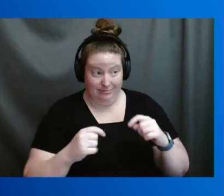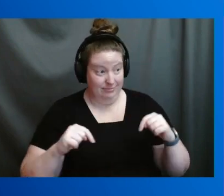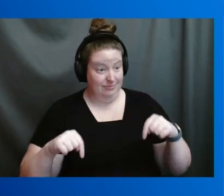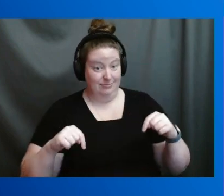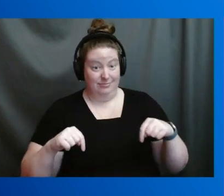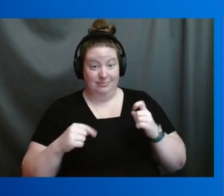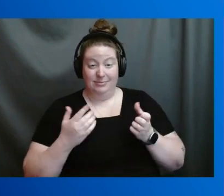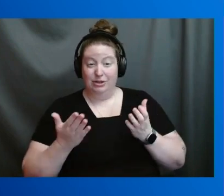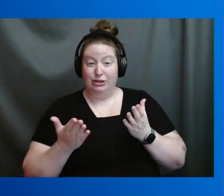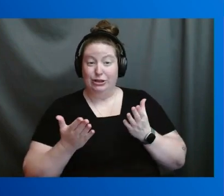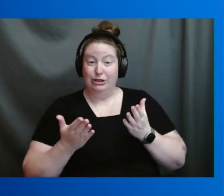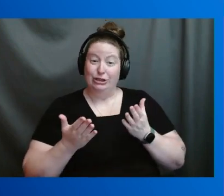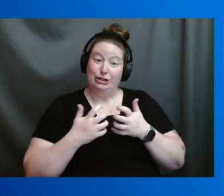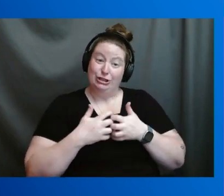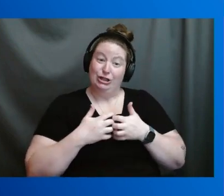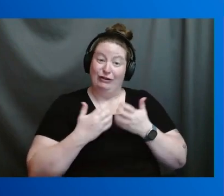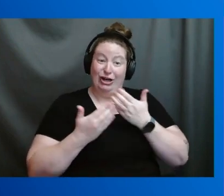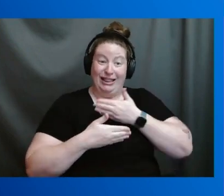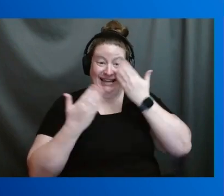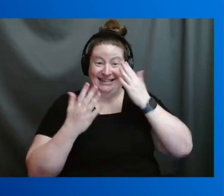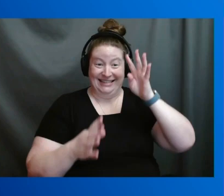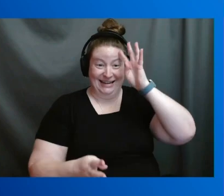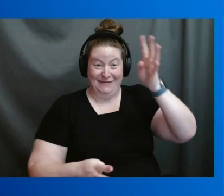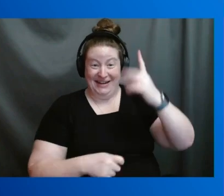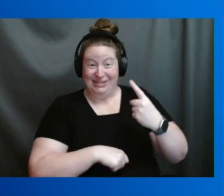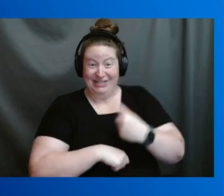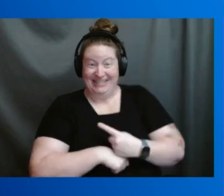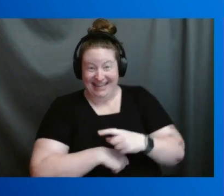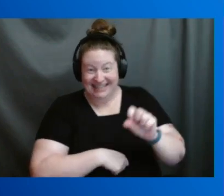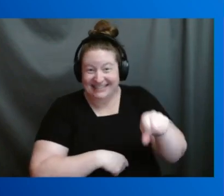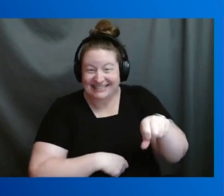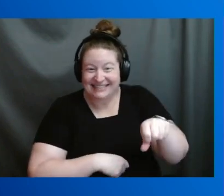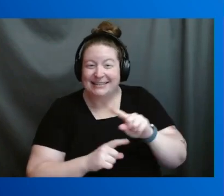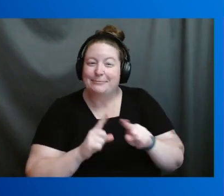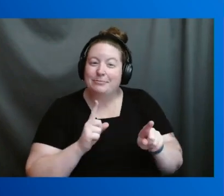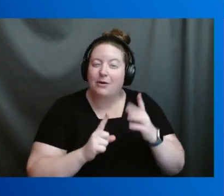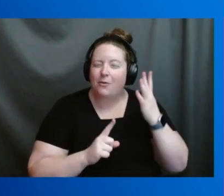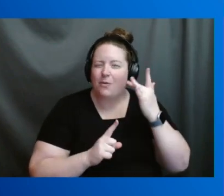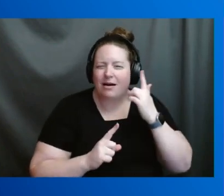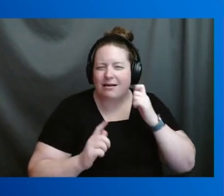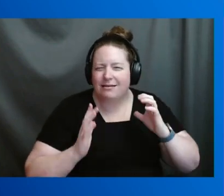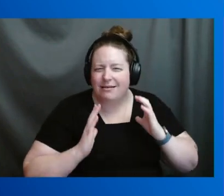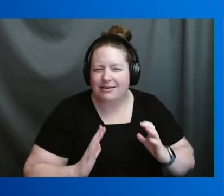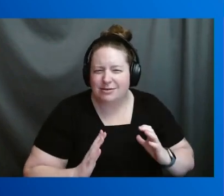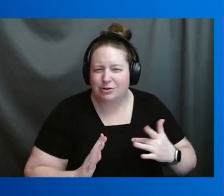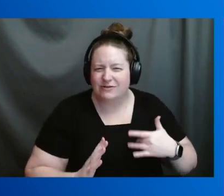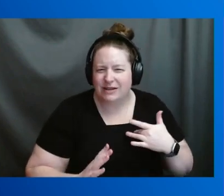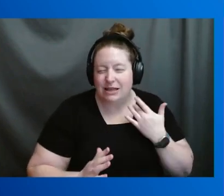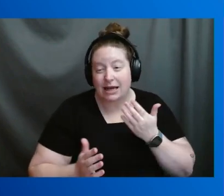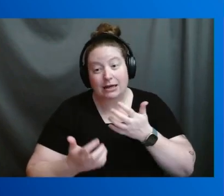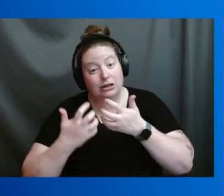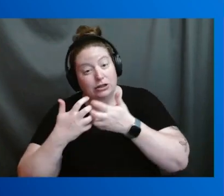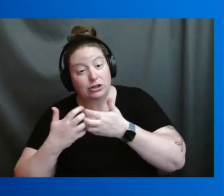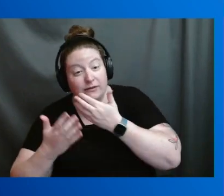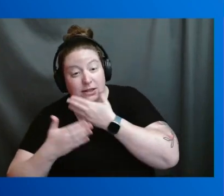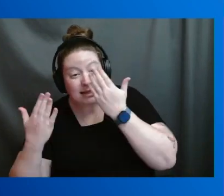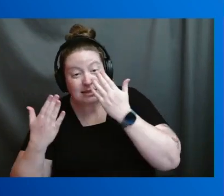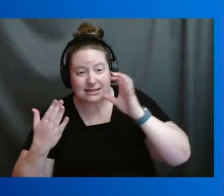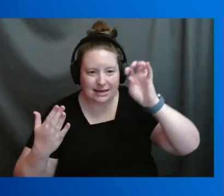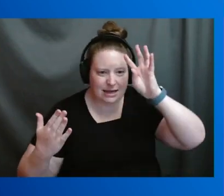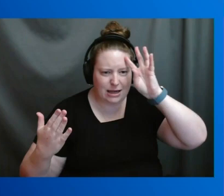Innovation Day, so that's an example. But why do you think in customers' minds that serverless and innovation are so tightly